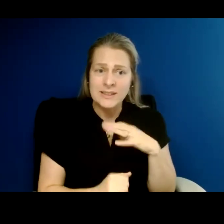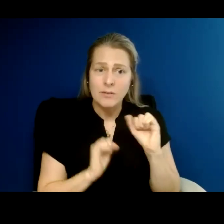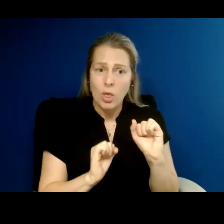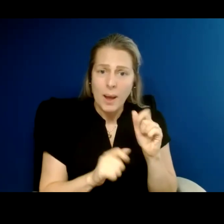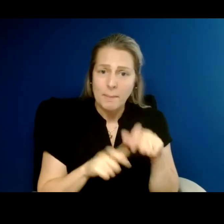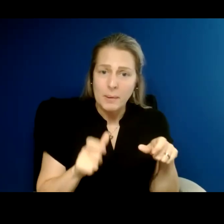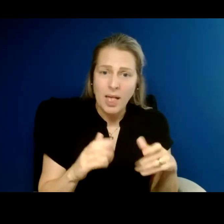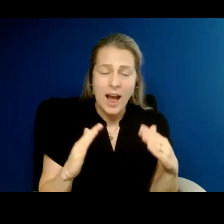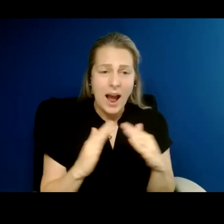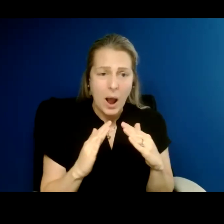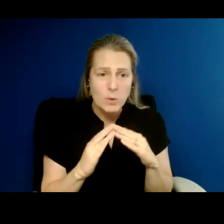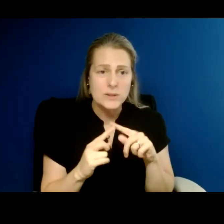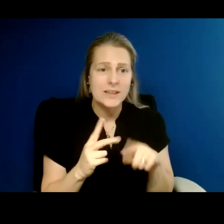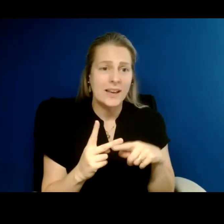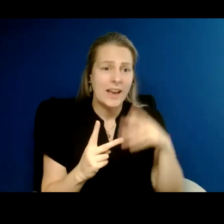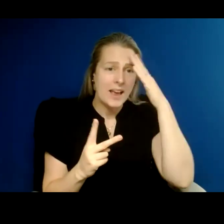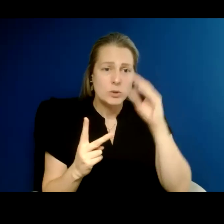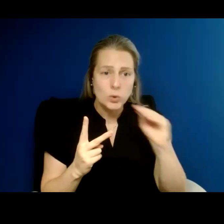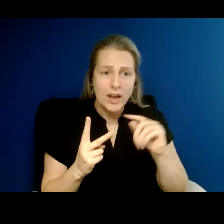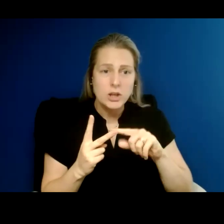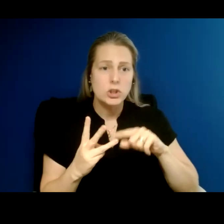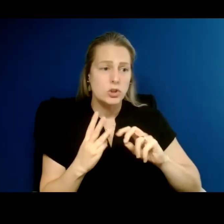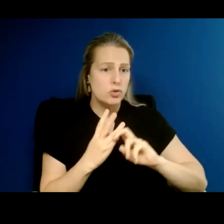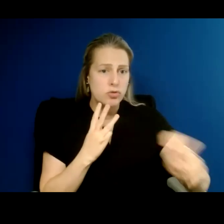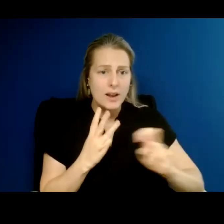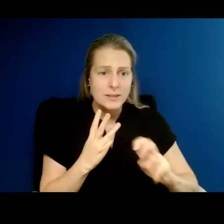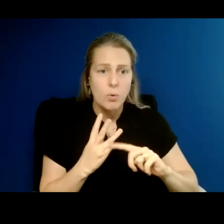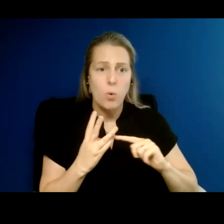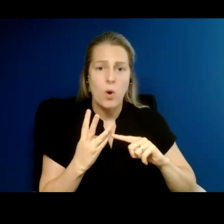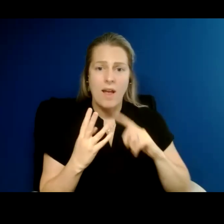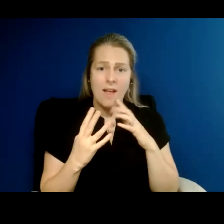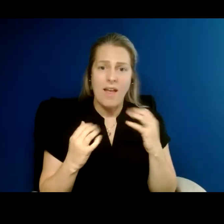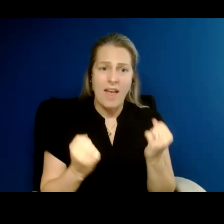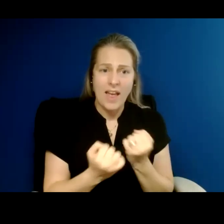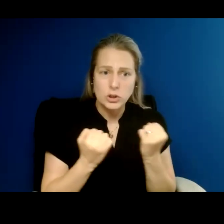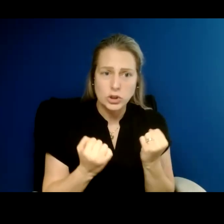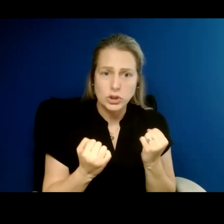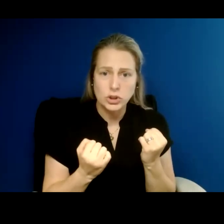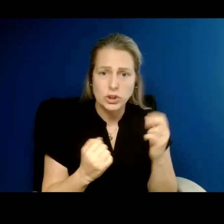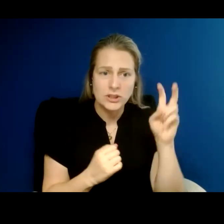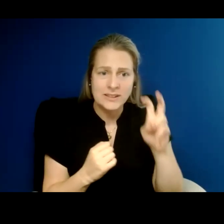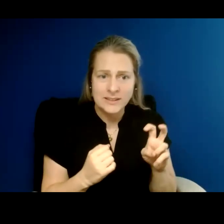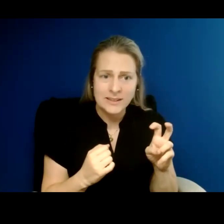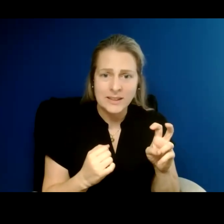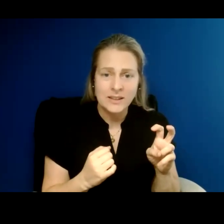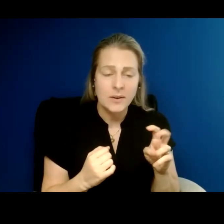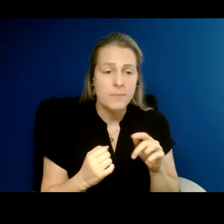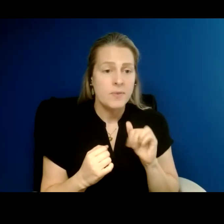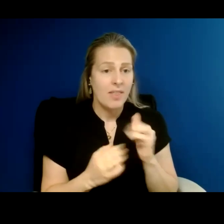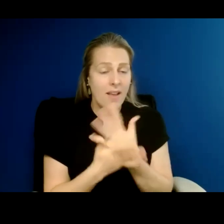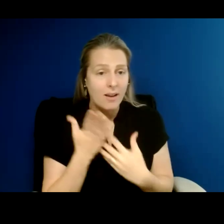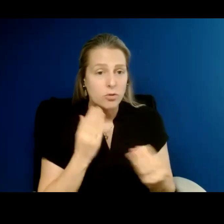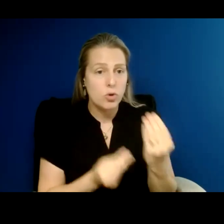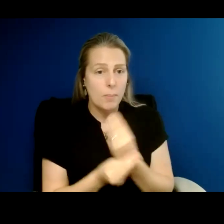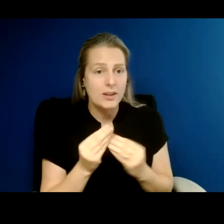housing, transport, energy, that economic activity, however it's provided, I believe that will show up as